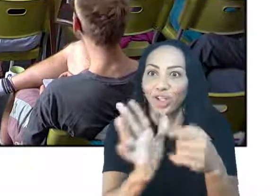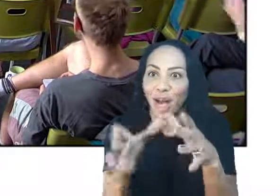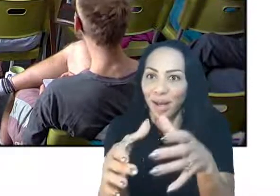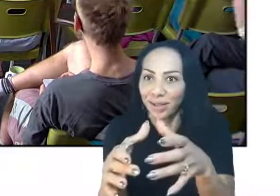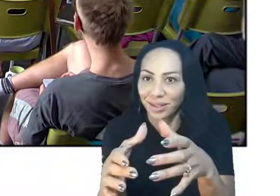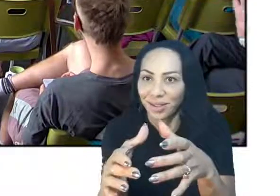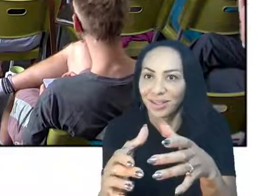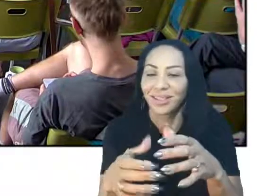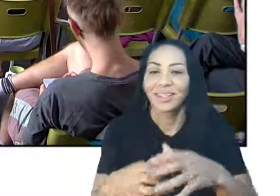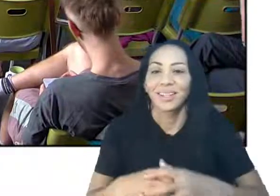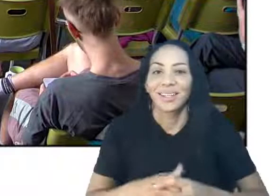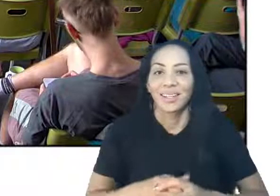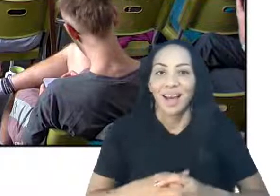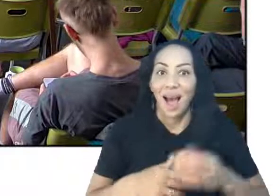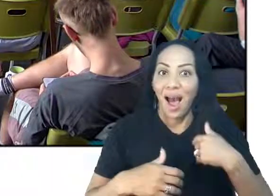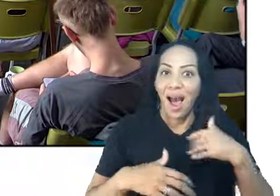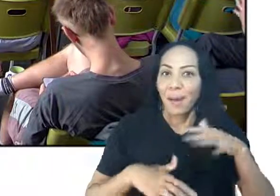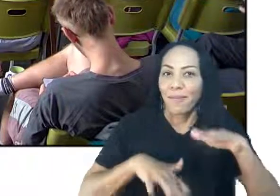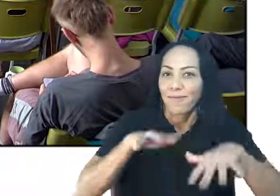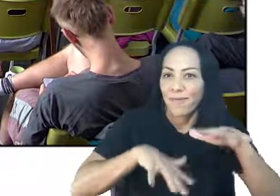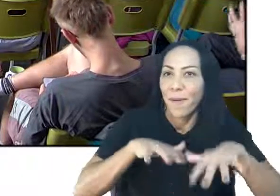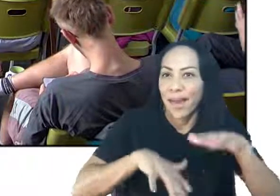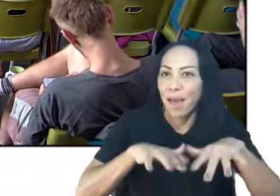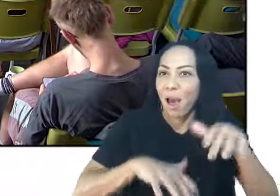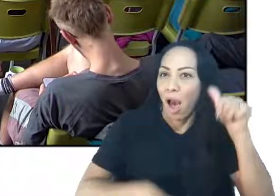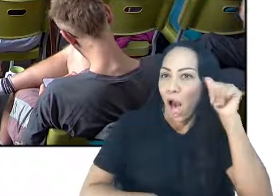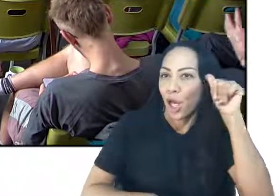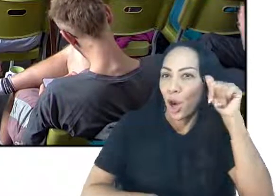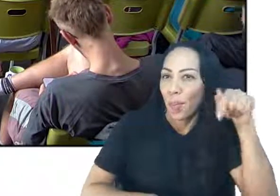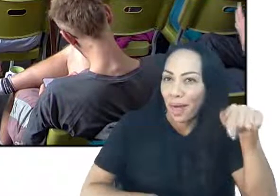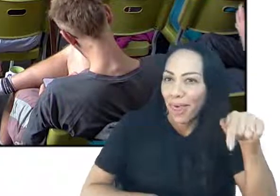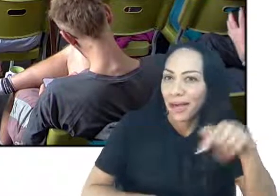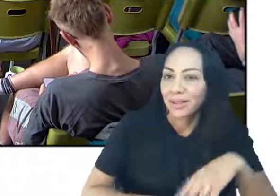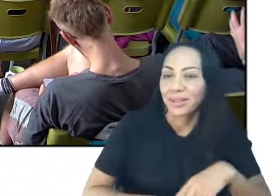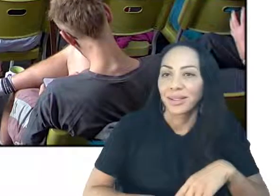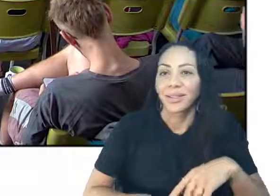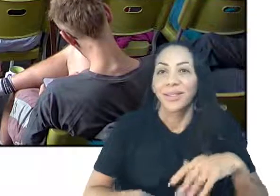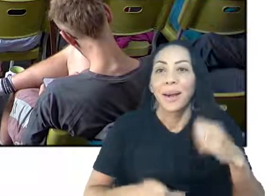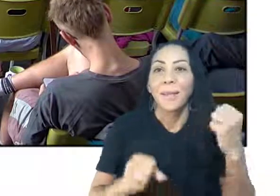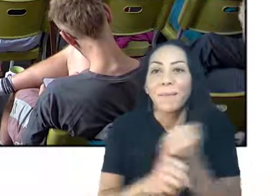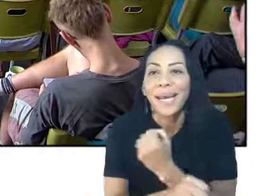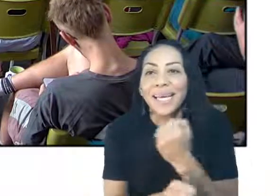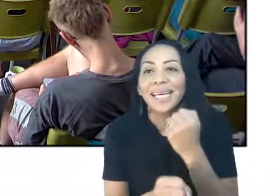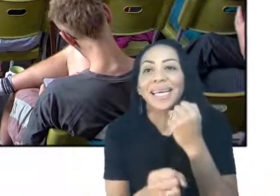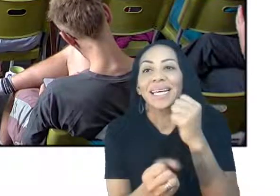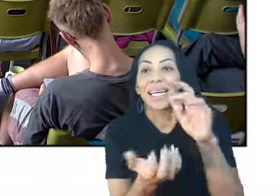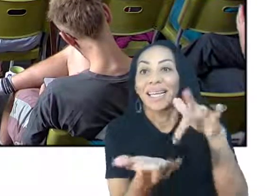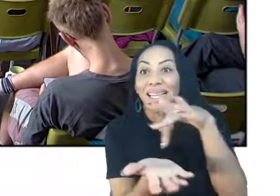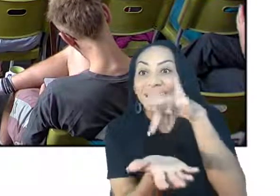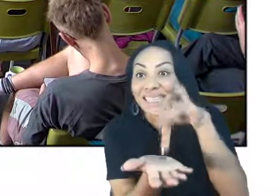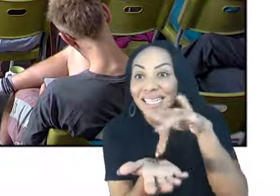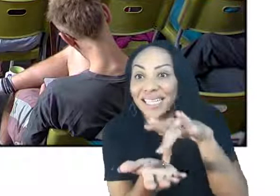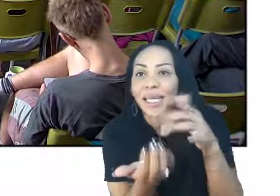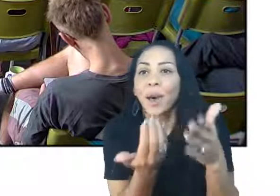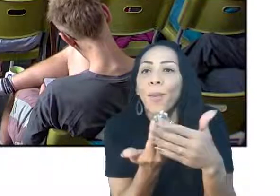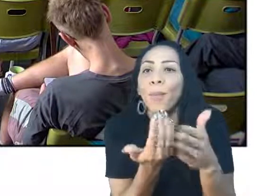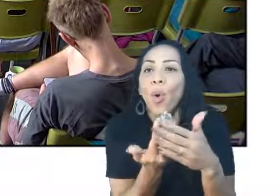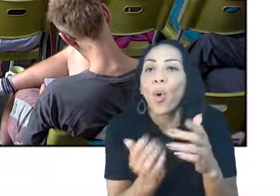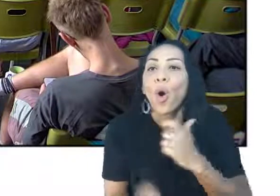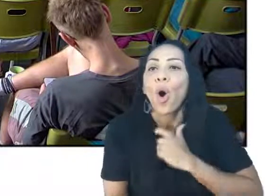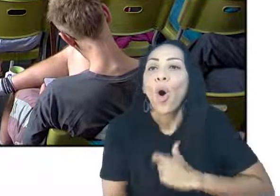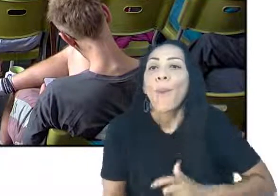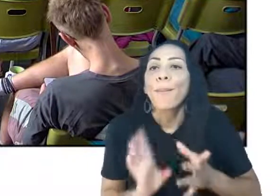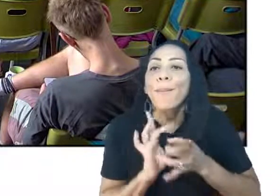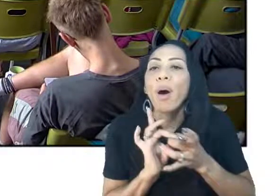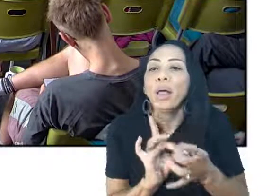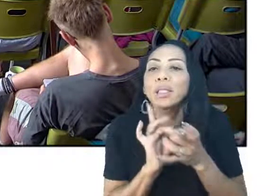in terms of that sort of making things, the city more personable perhaps. And the other thing that